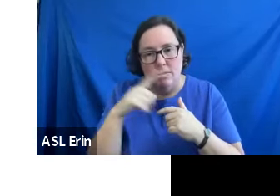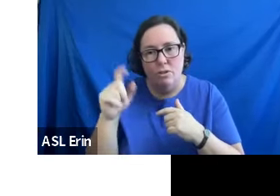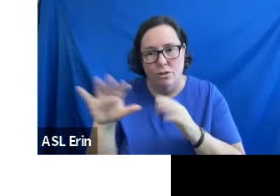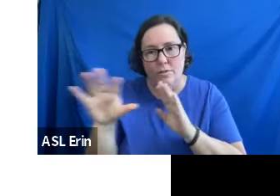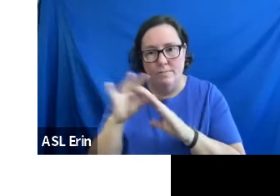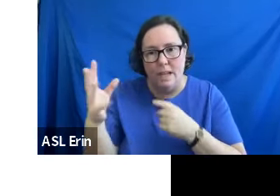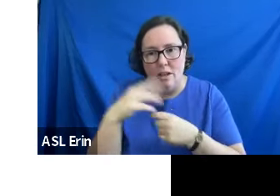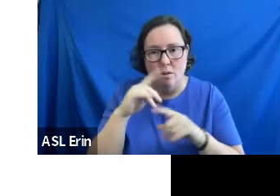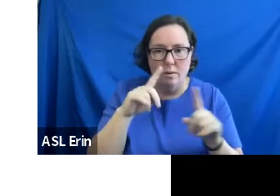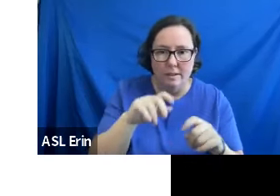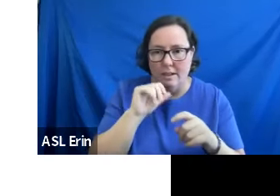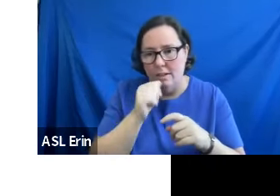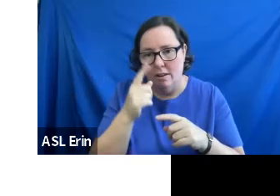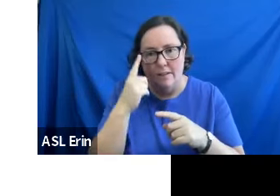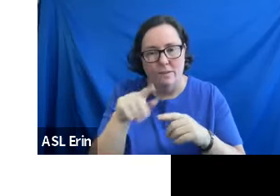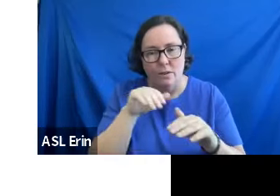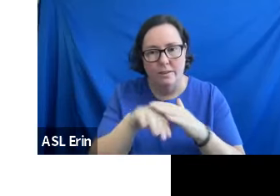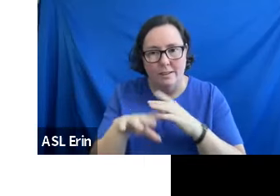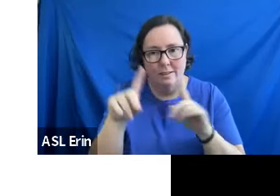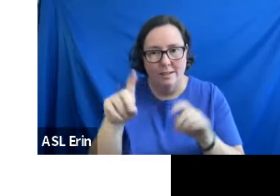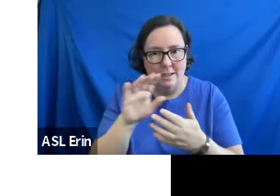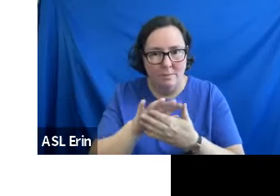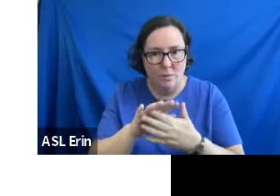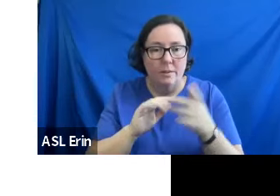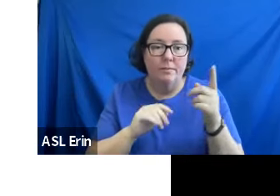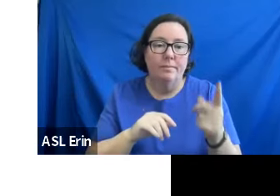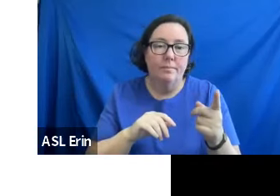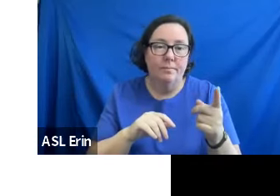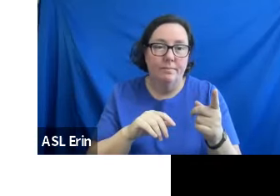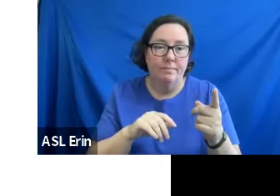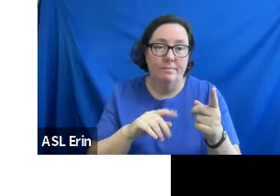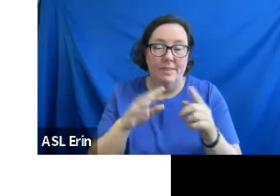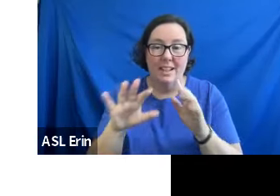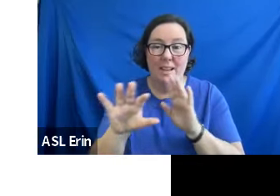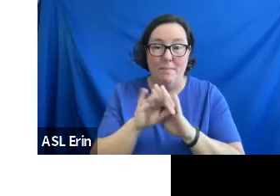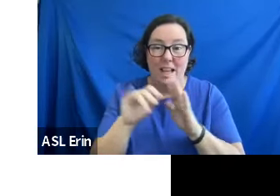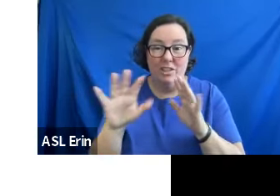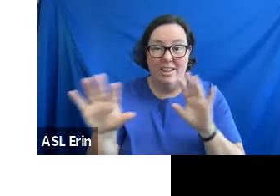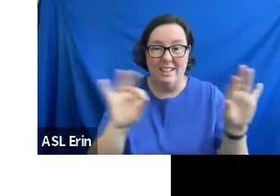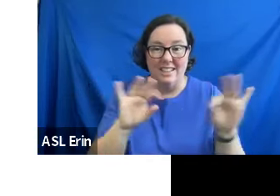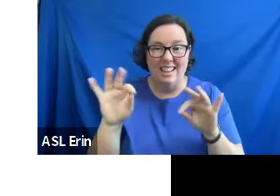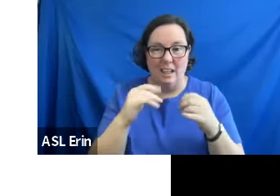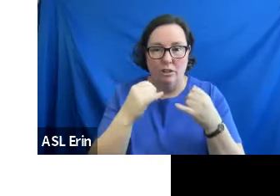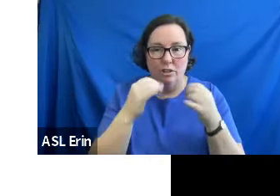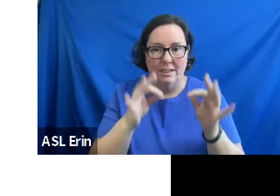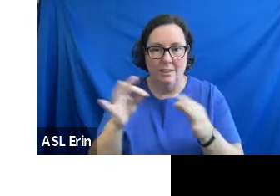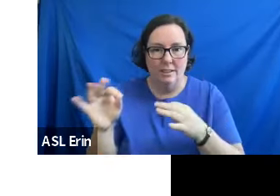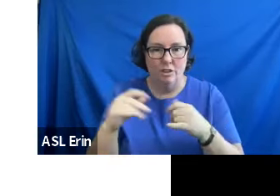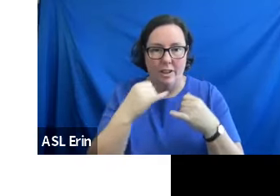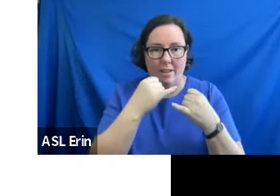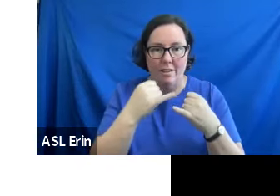of a test, is to imagine this selection decision. So these lines